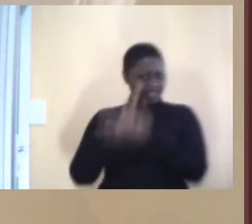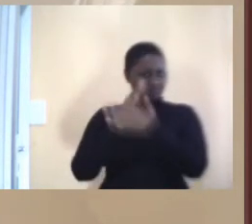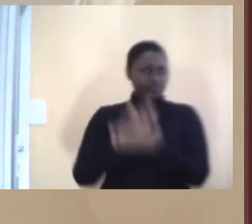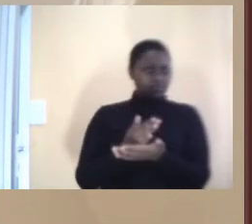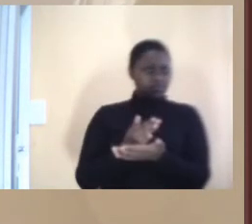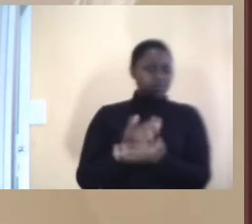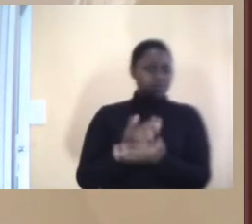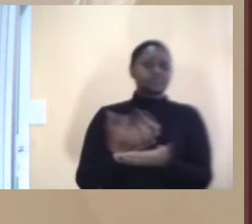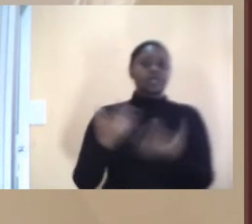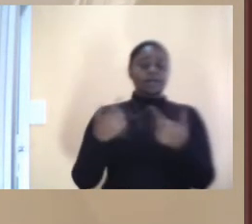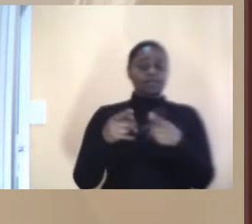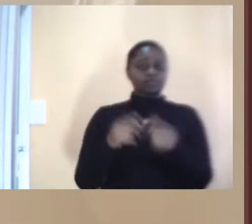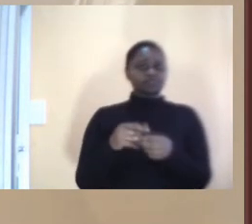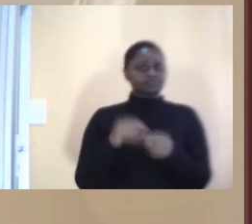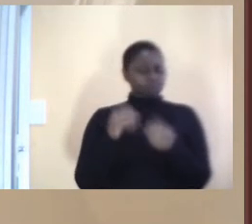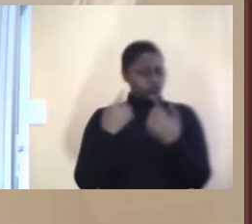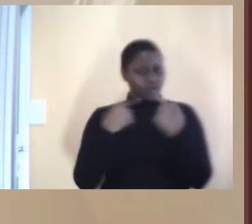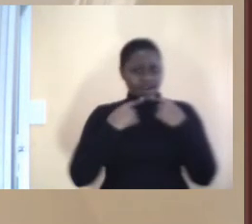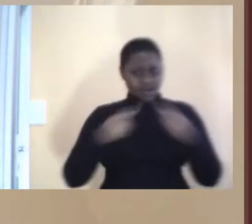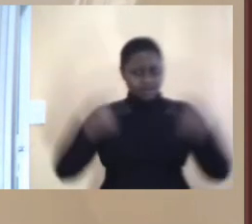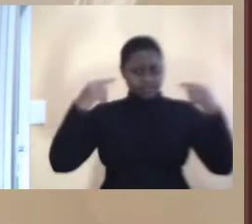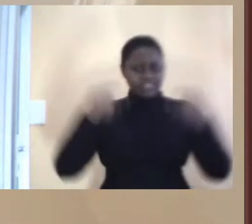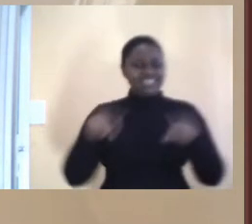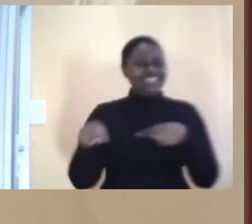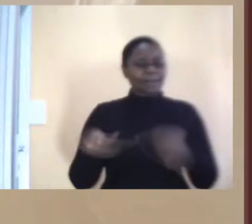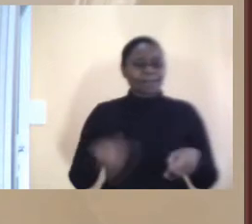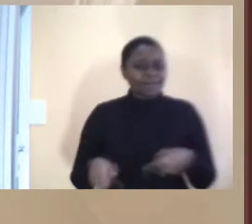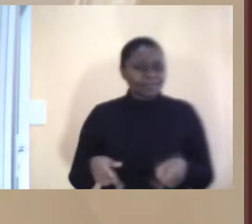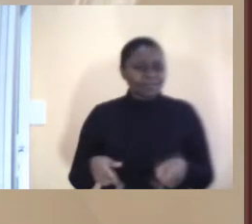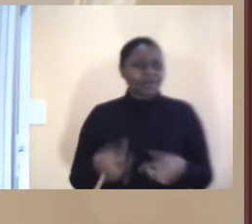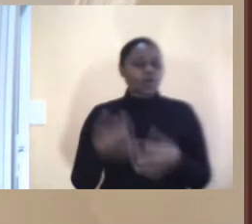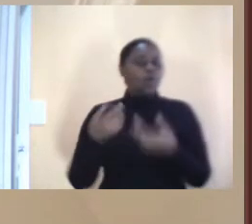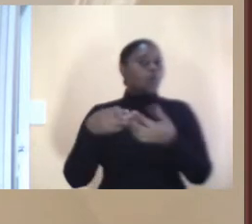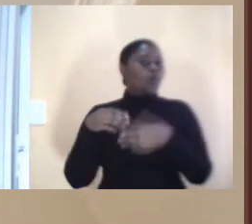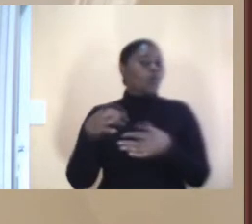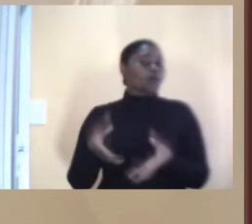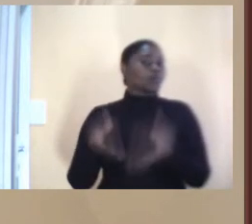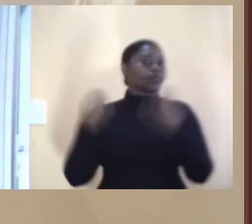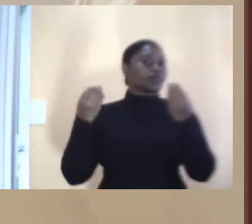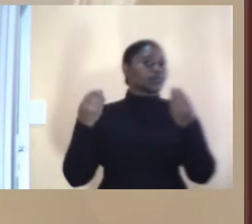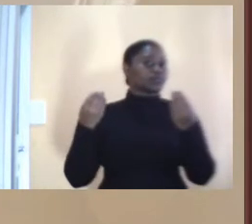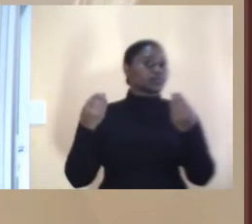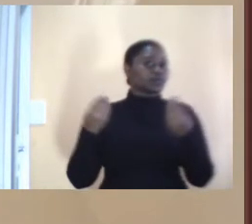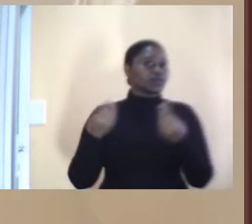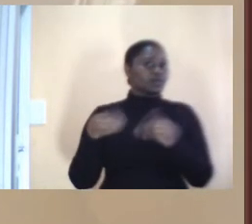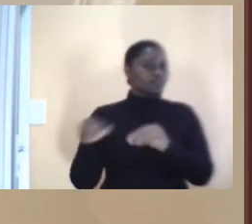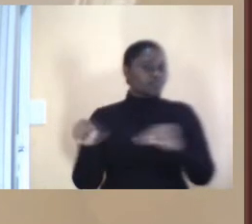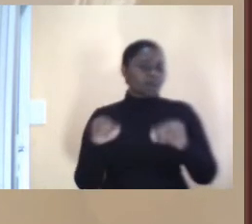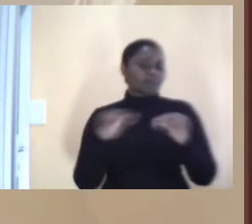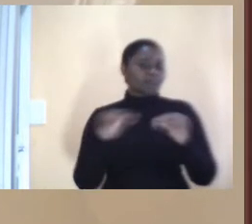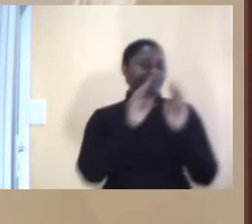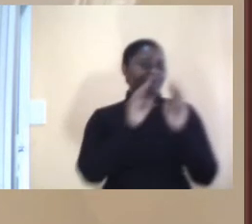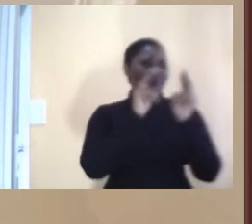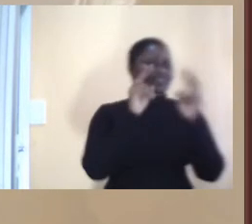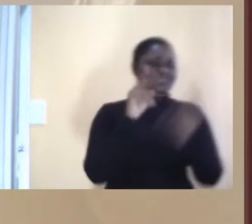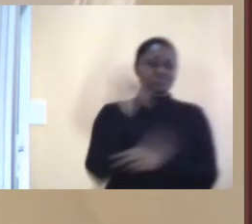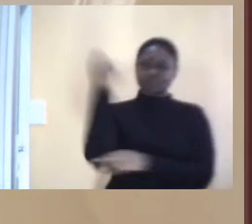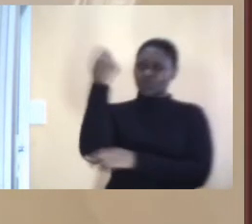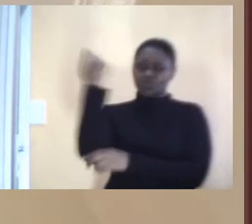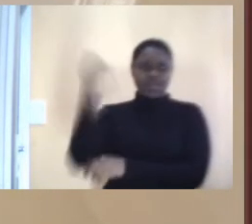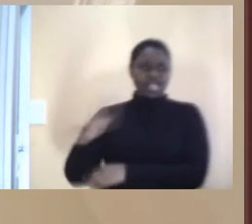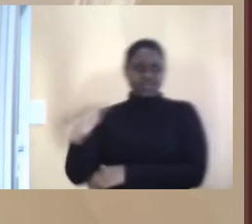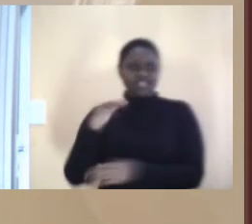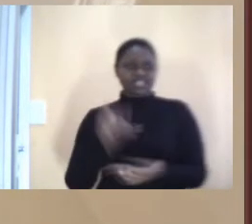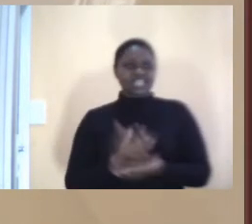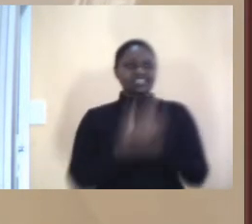leli phuzwe zwe lokuthi ningasabi uma senithola isimo sokuthi fanele nihambele abantu basemakhaya